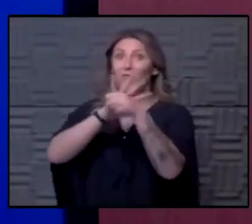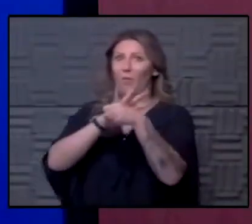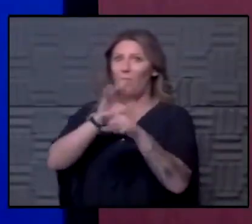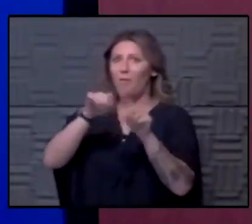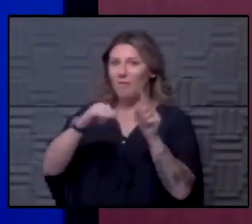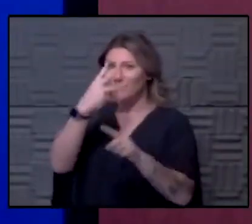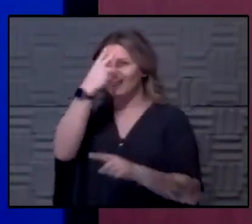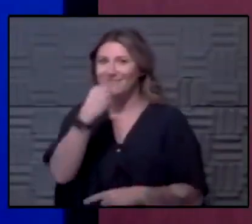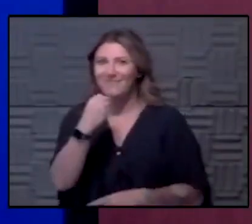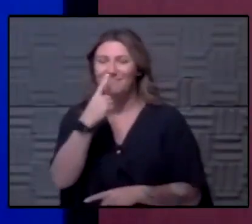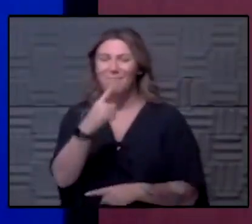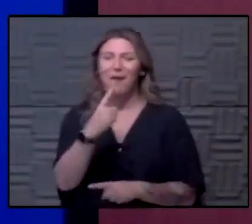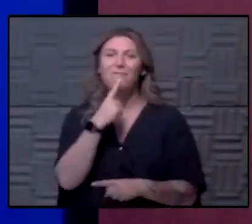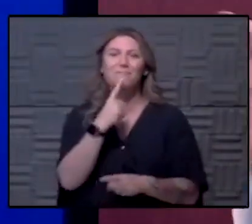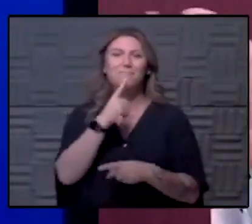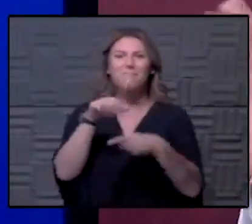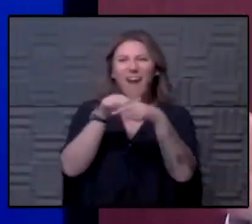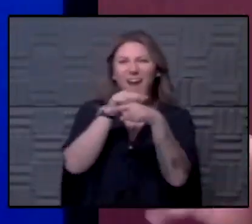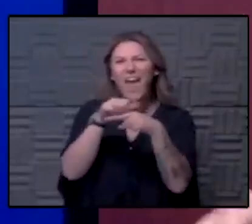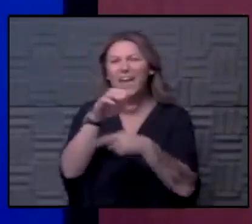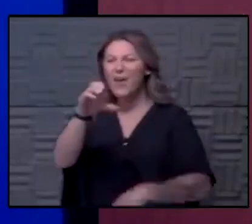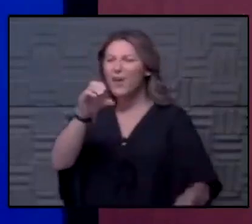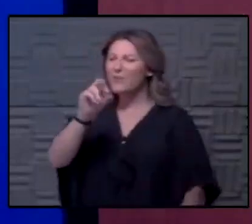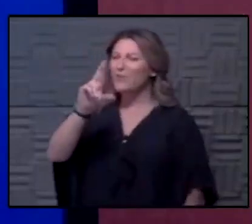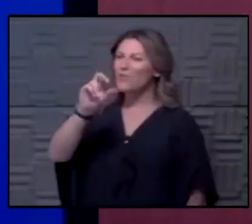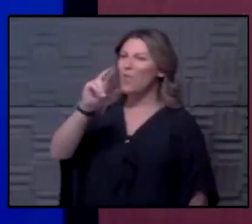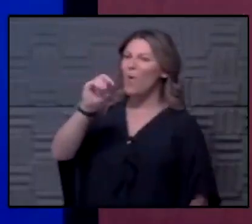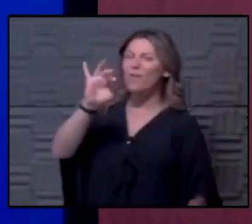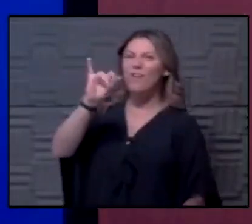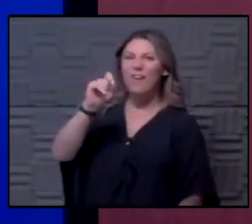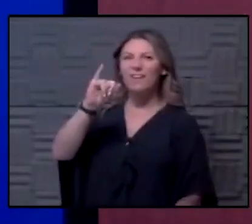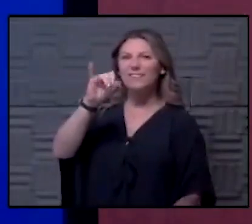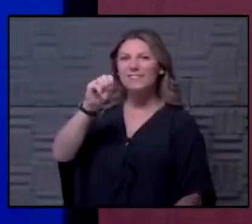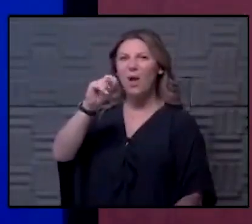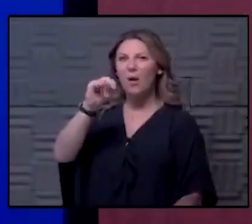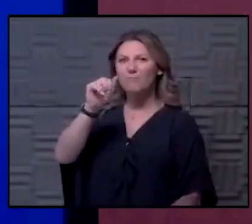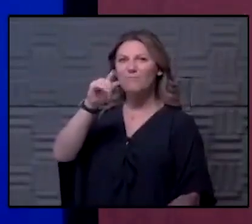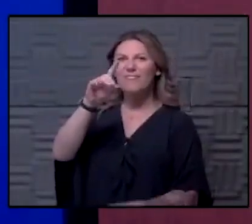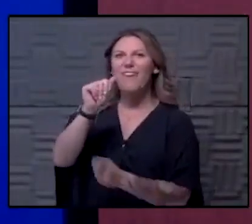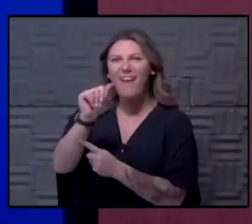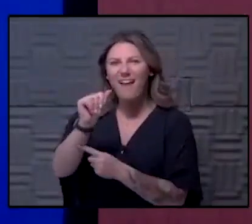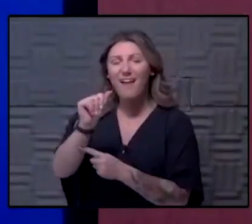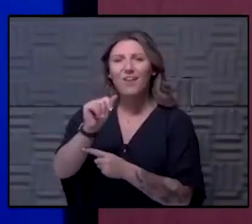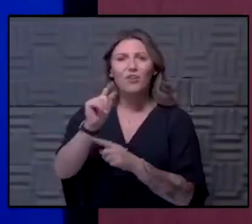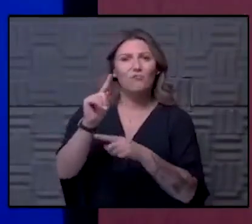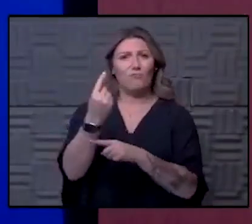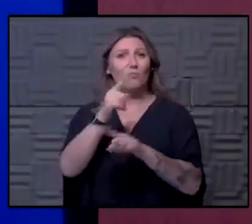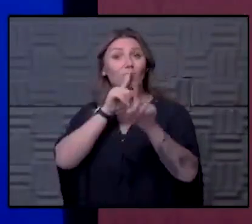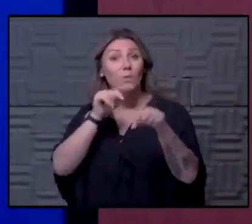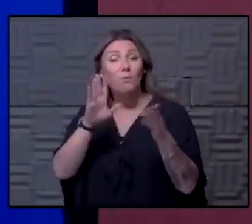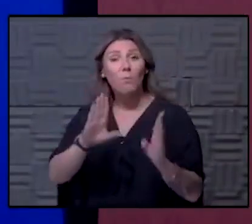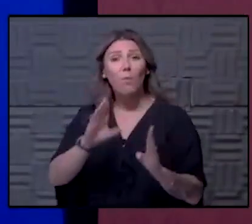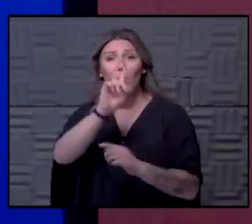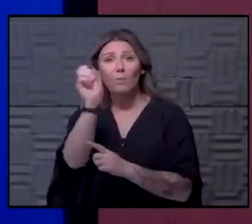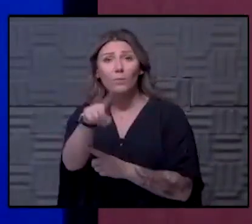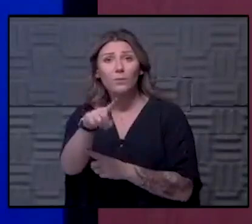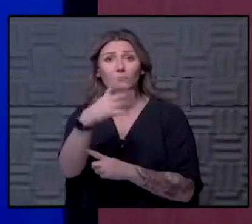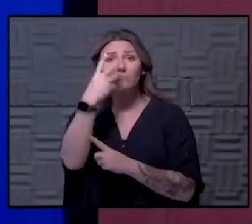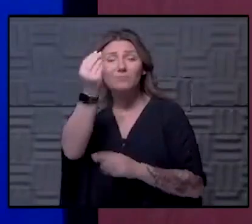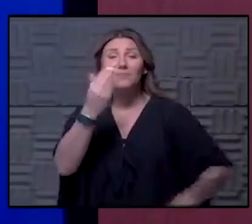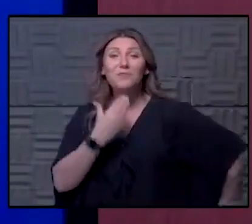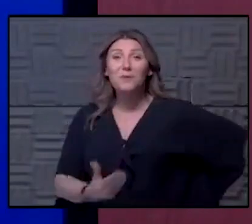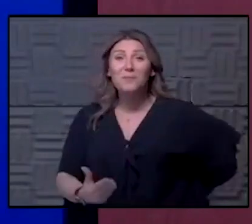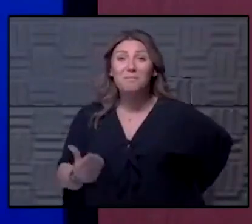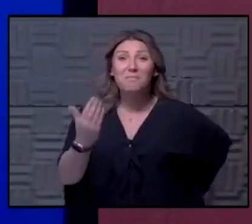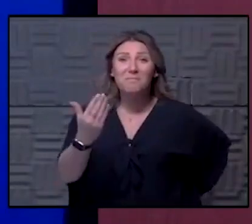time I practiced while Hawkeye was talking. That's why I had to ask him the acute numbers again. I was practicing that word in my life. Let's first see if there are reporter questions out there. Good